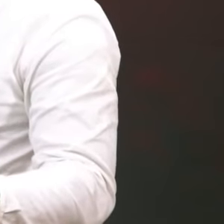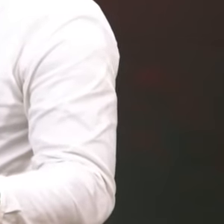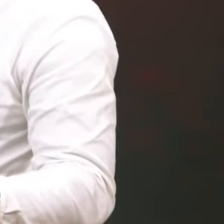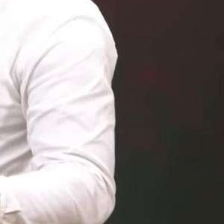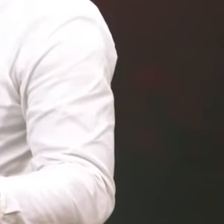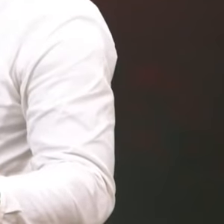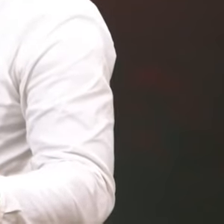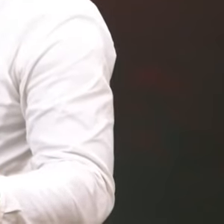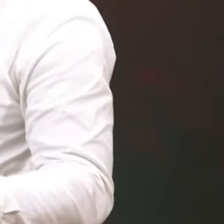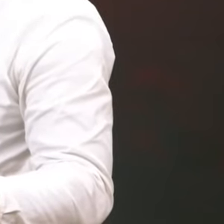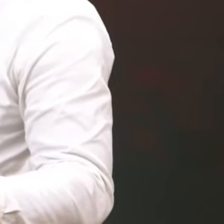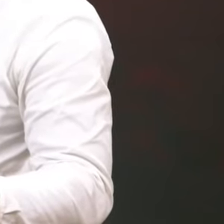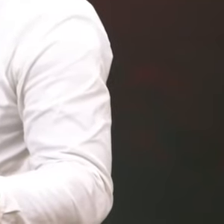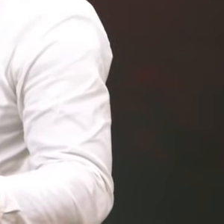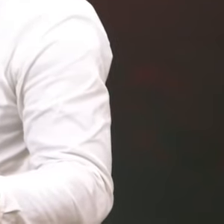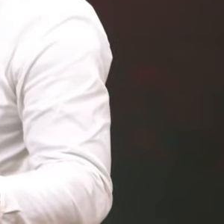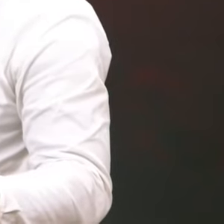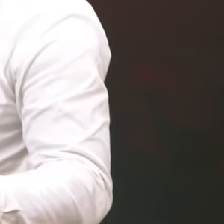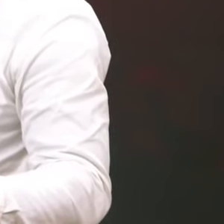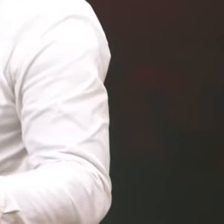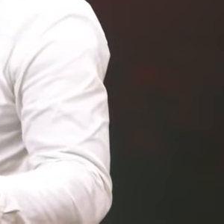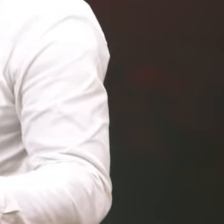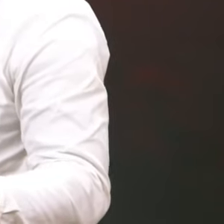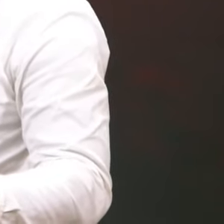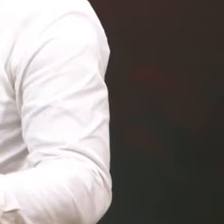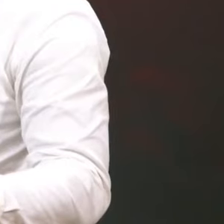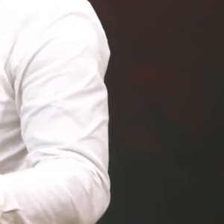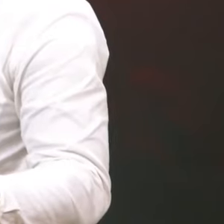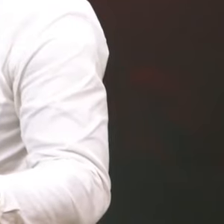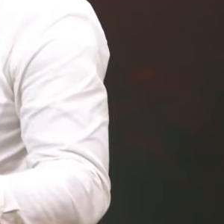The truth and the life.